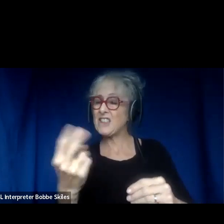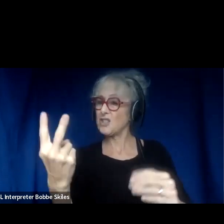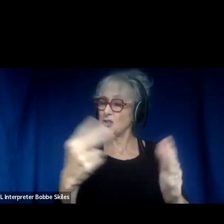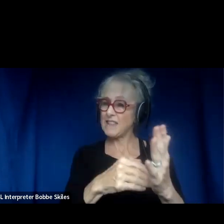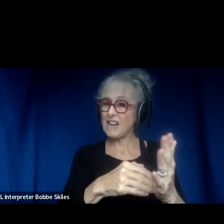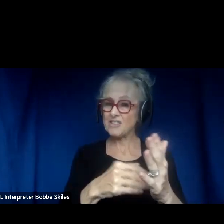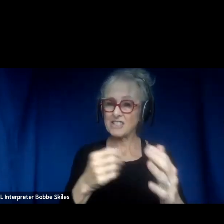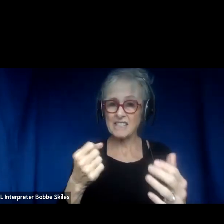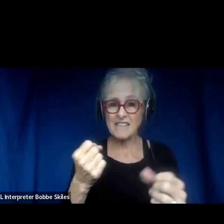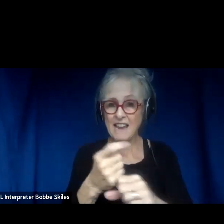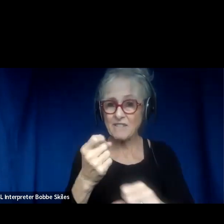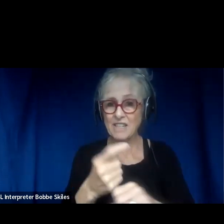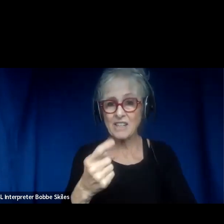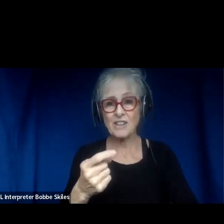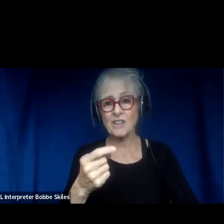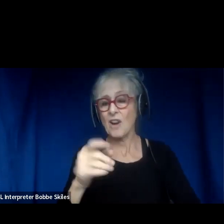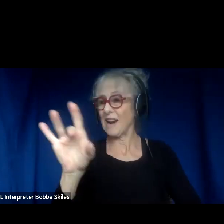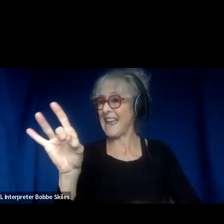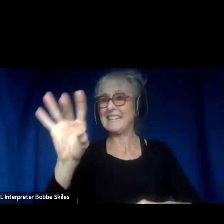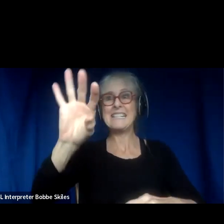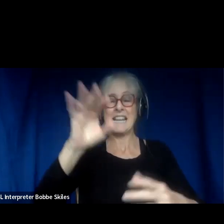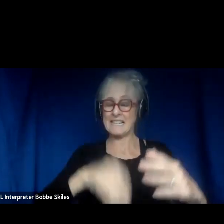89,000. We're actually at a